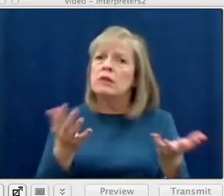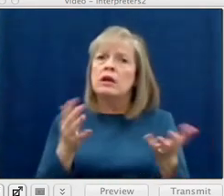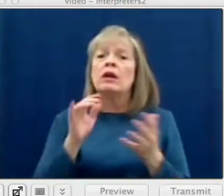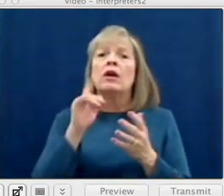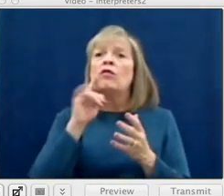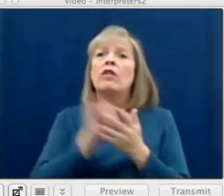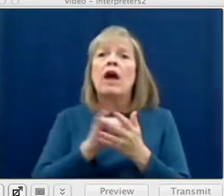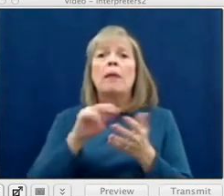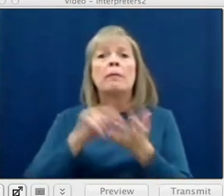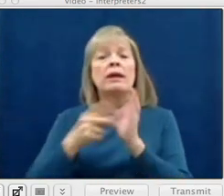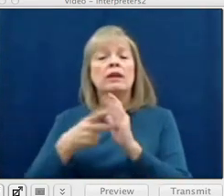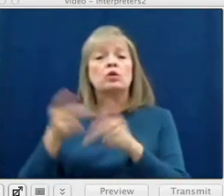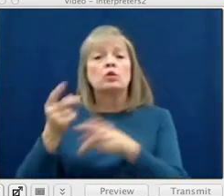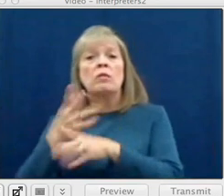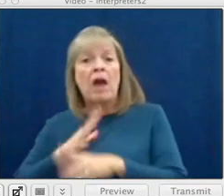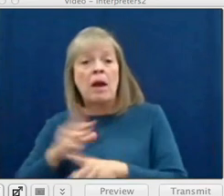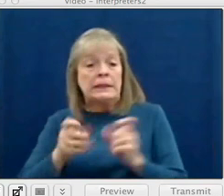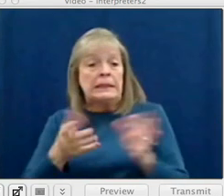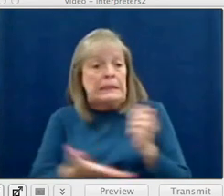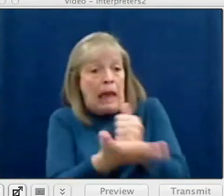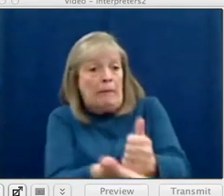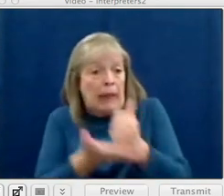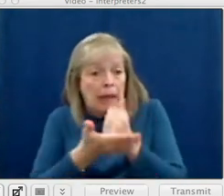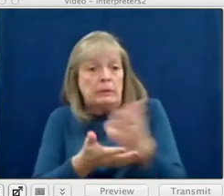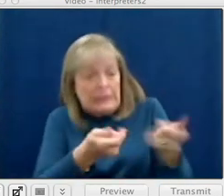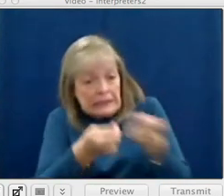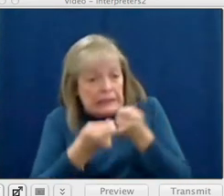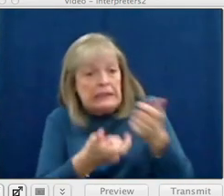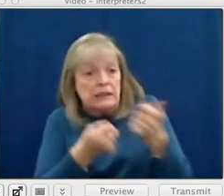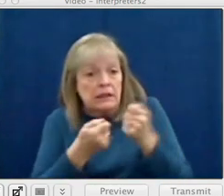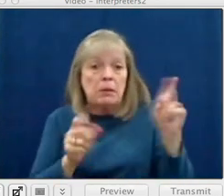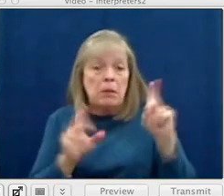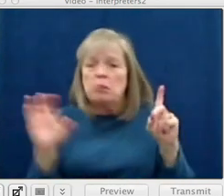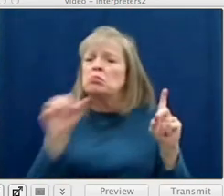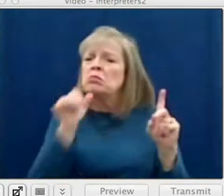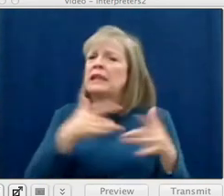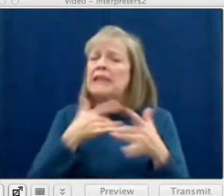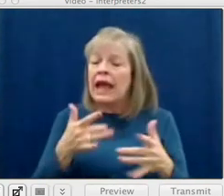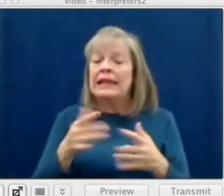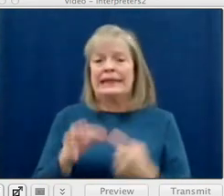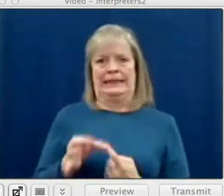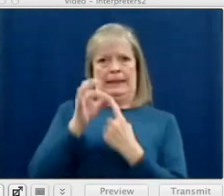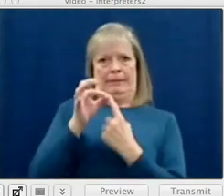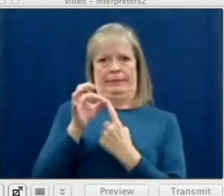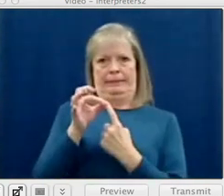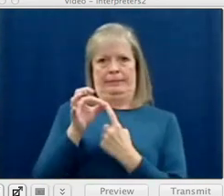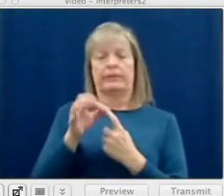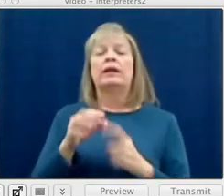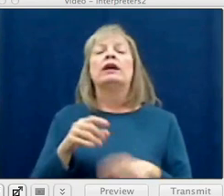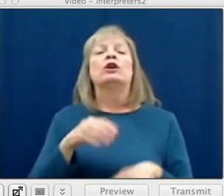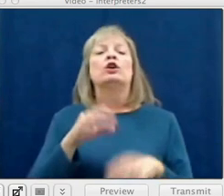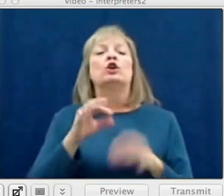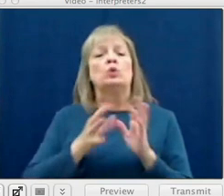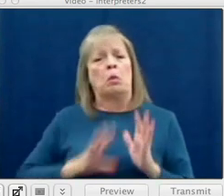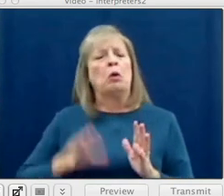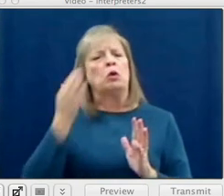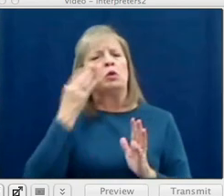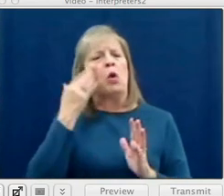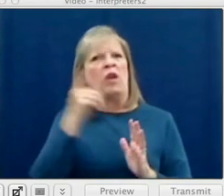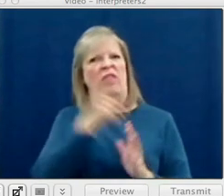or the supervisor, with the following exceptions. First of all, interpreters usually know what they did because it's observable, and